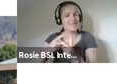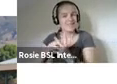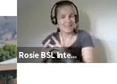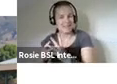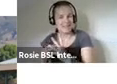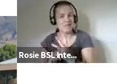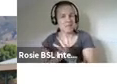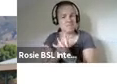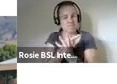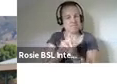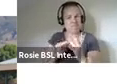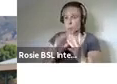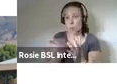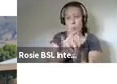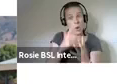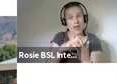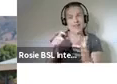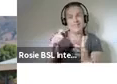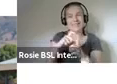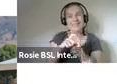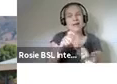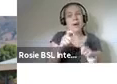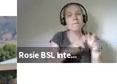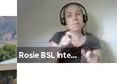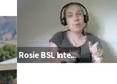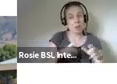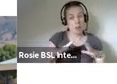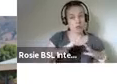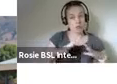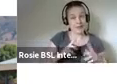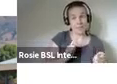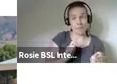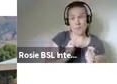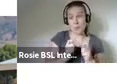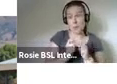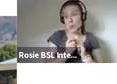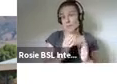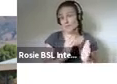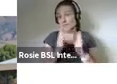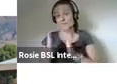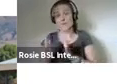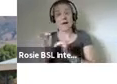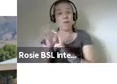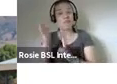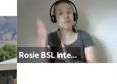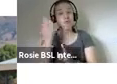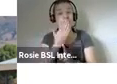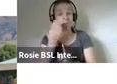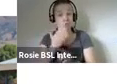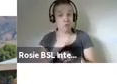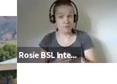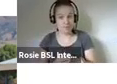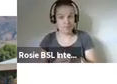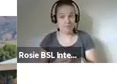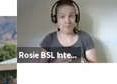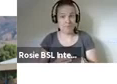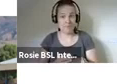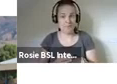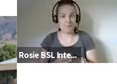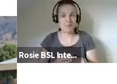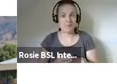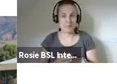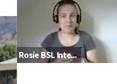ECD pupils moving to their primary setting. So here you will see